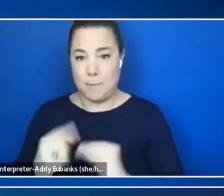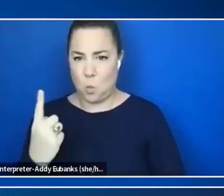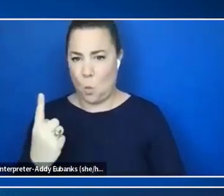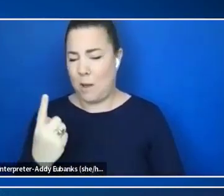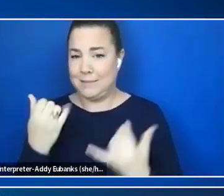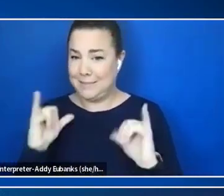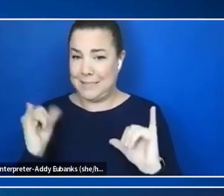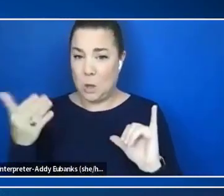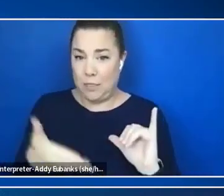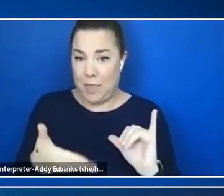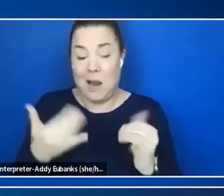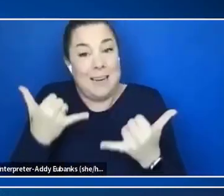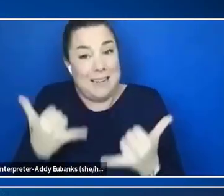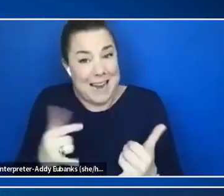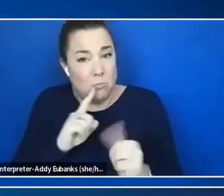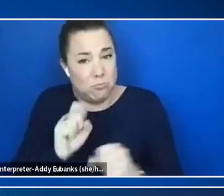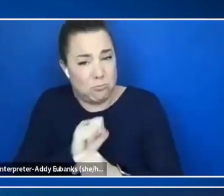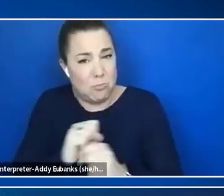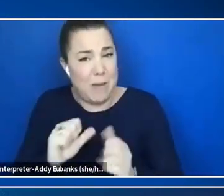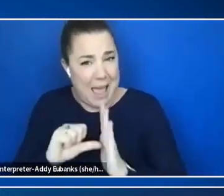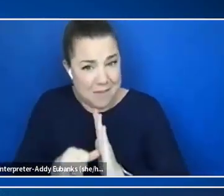it's emphasized more. Yeah.